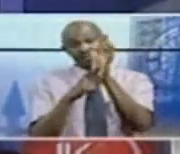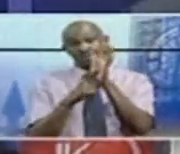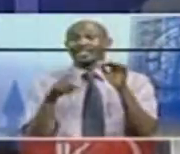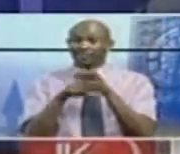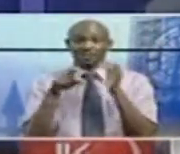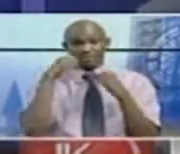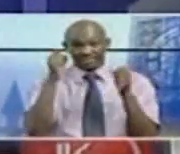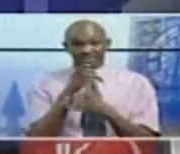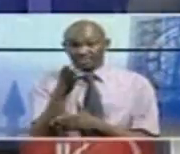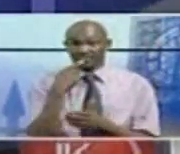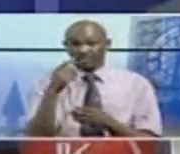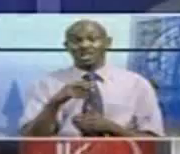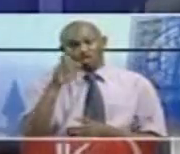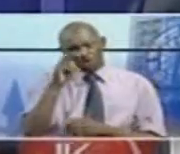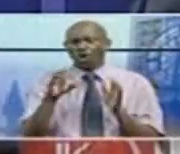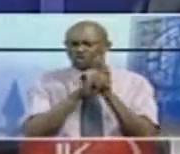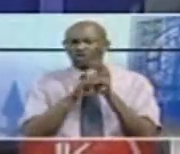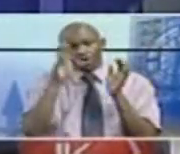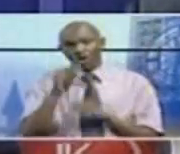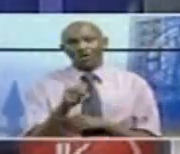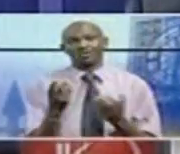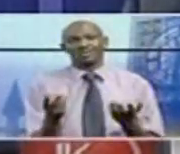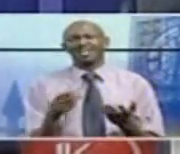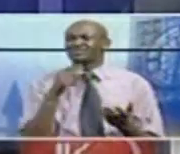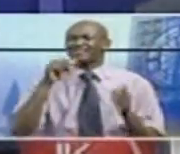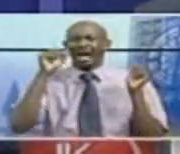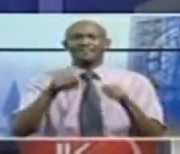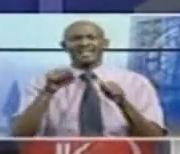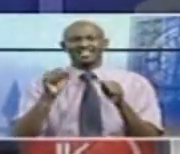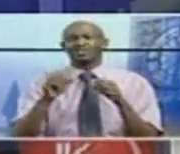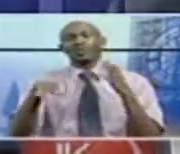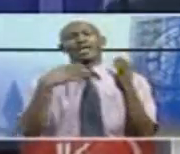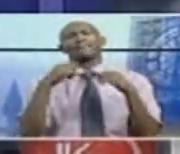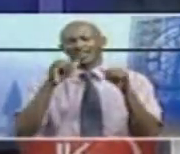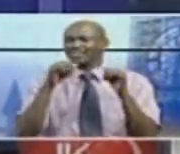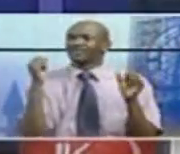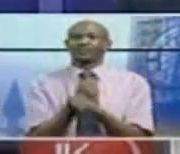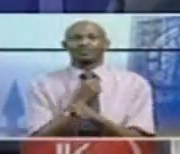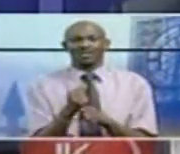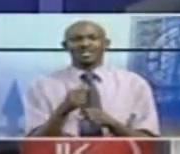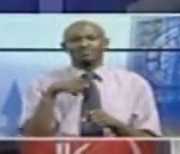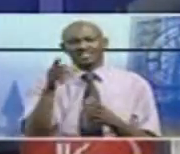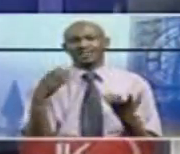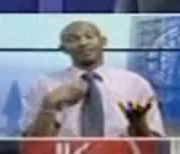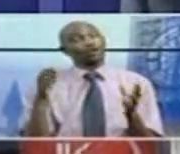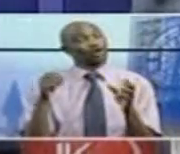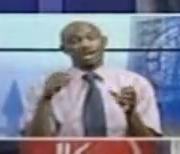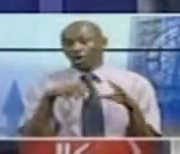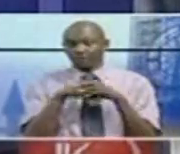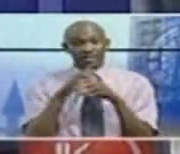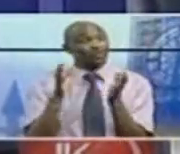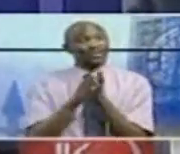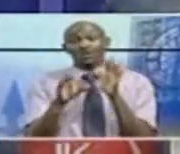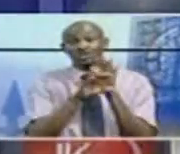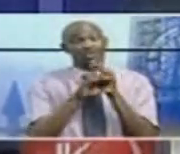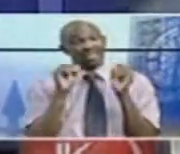deputy president. He said no to this constitution. Mm-hmm. He has no ability to implement it. He is uncomfortable with the constitution. That's why